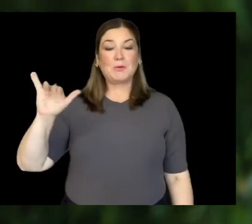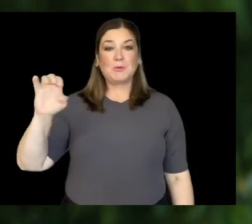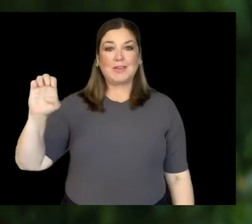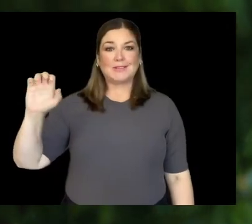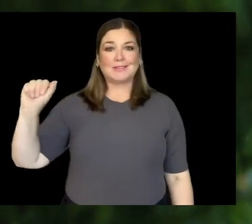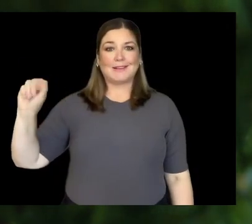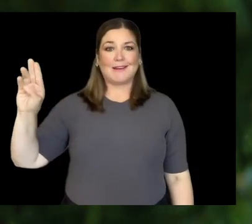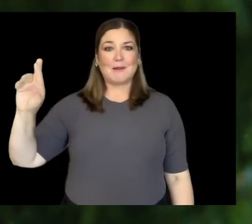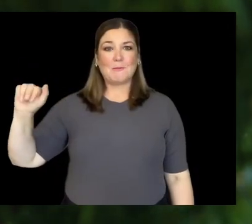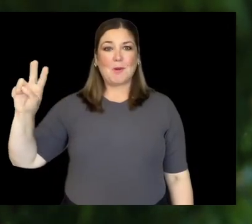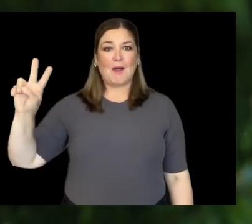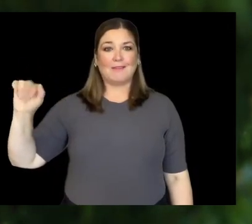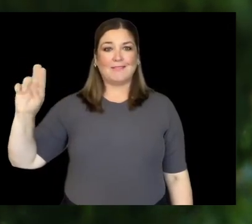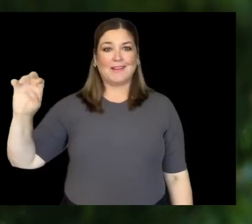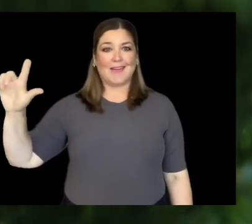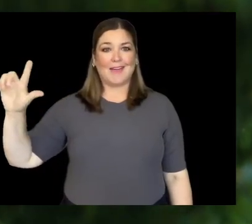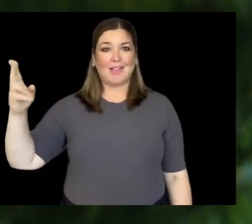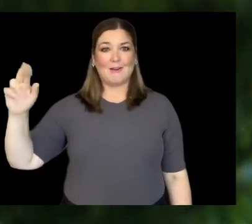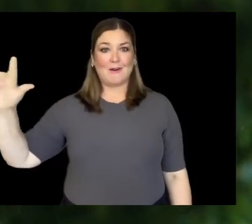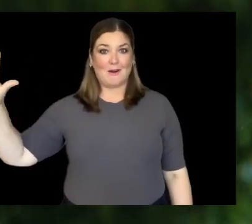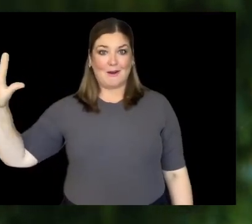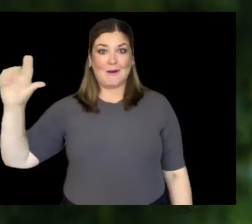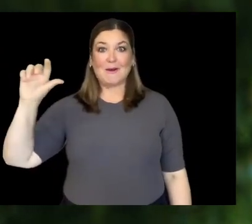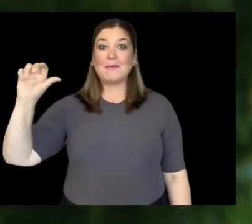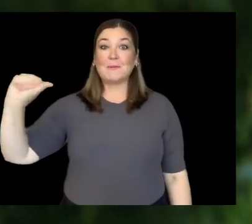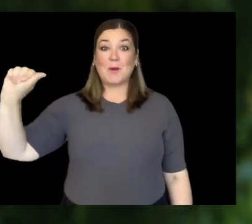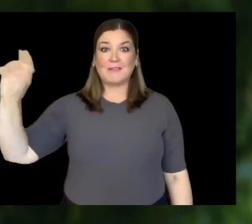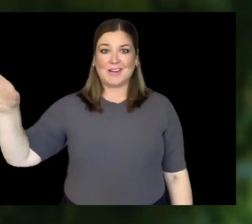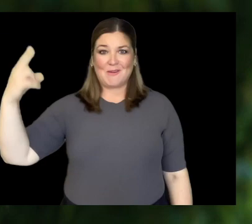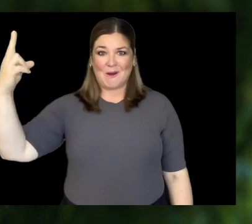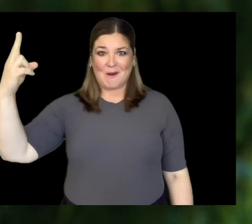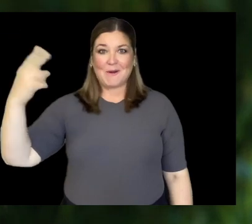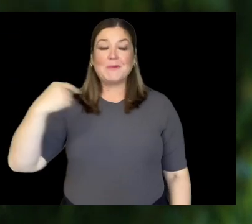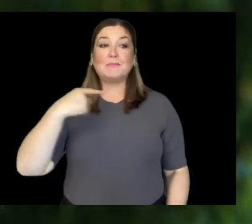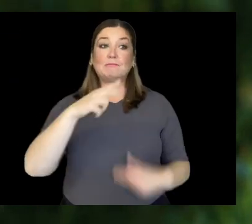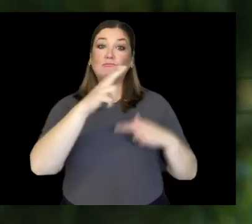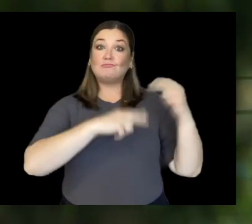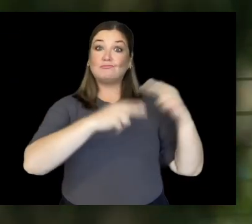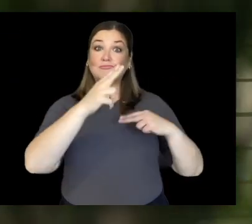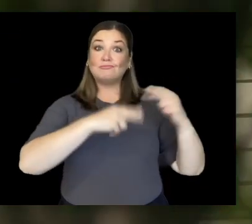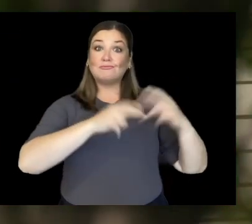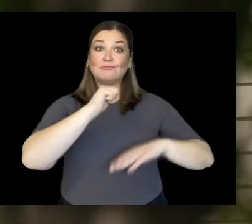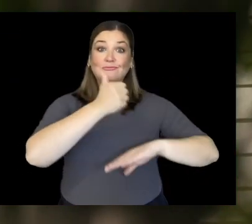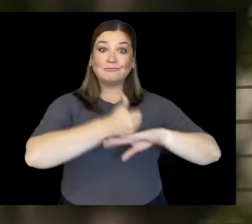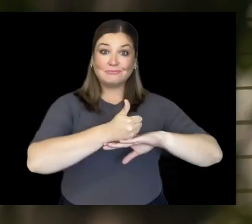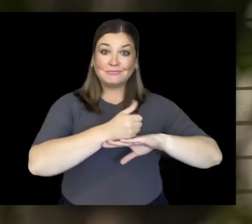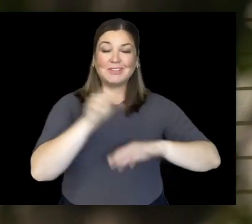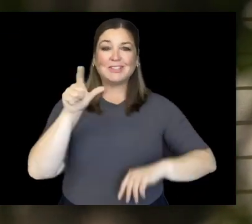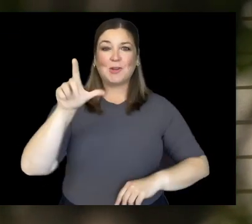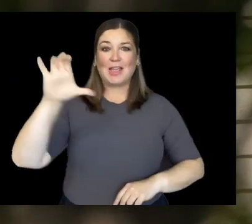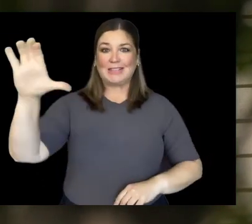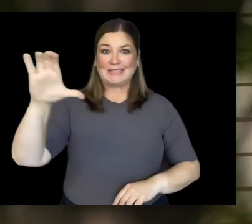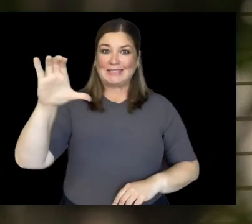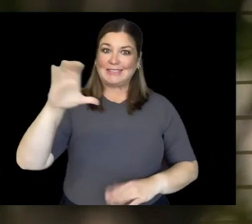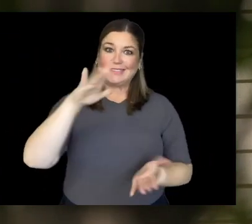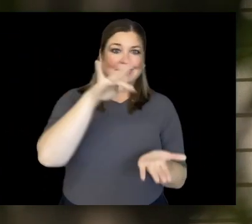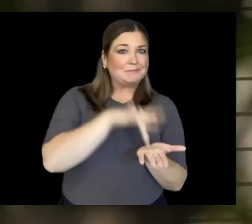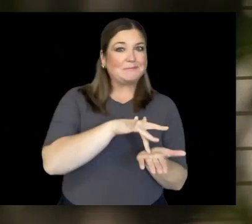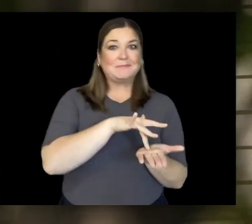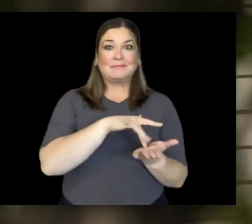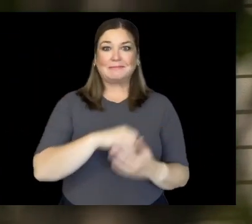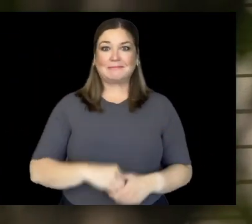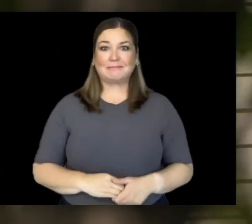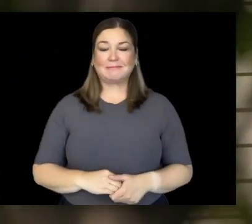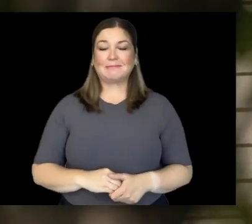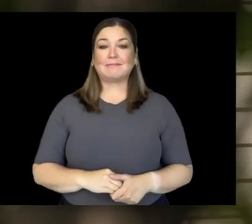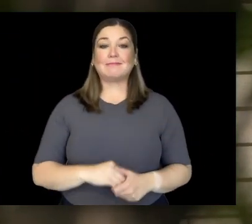Welcome to Maurice Abravanel Hall. This architectural and artistic icon is located in the heart of downtown